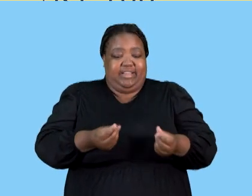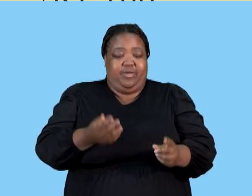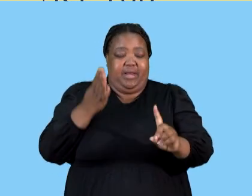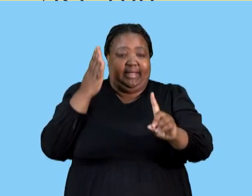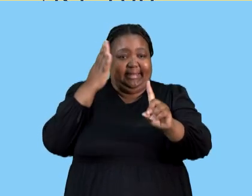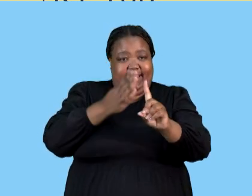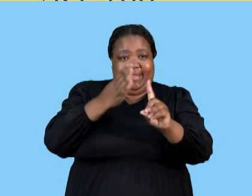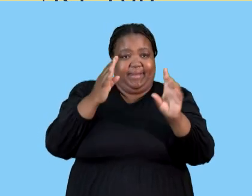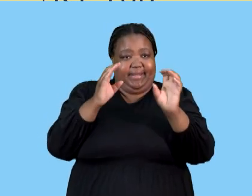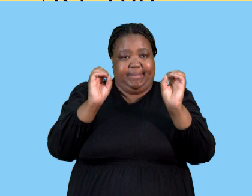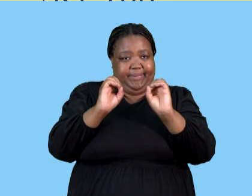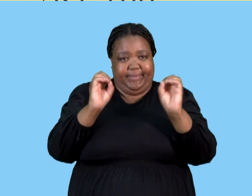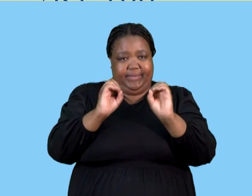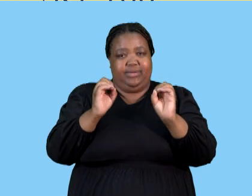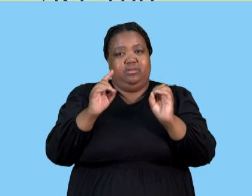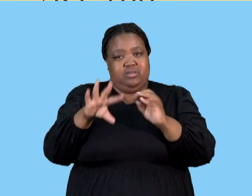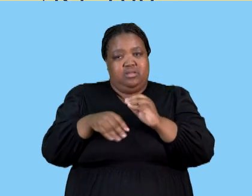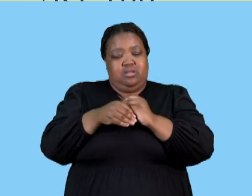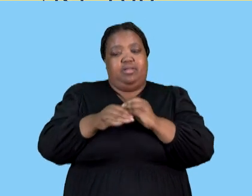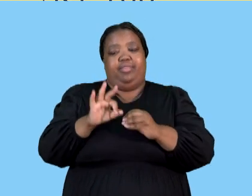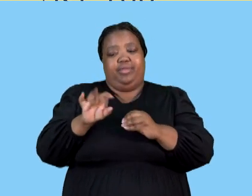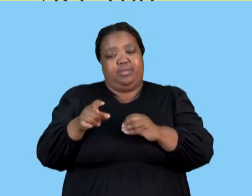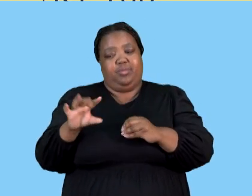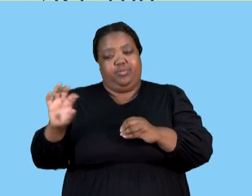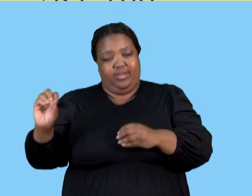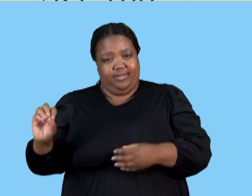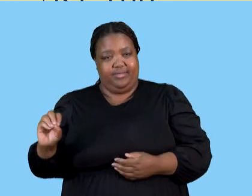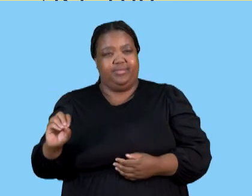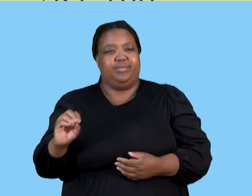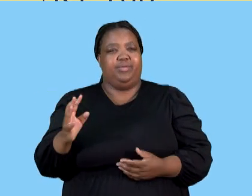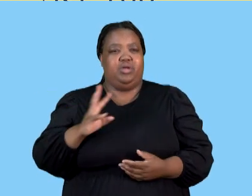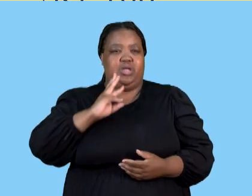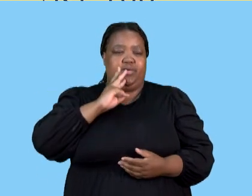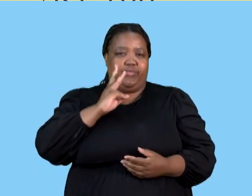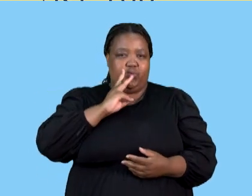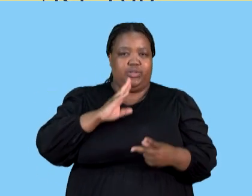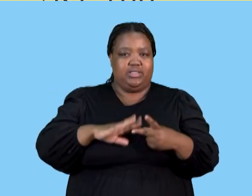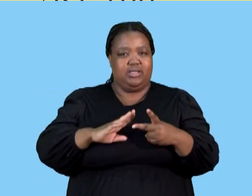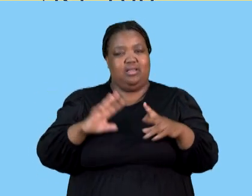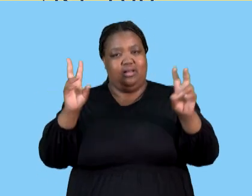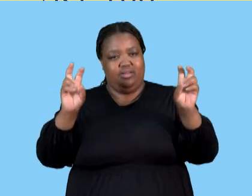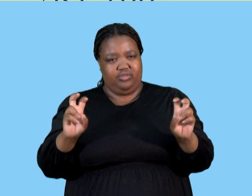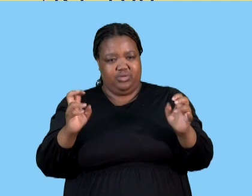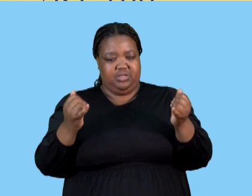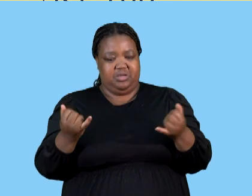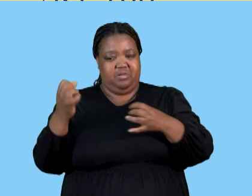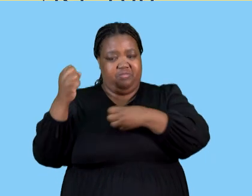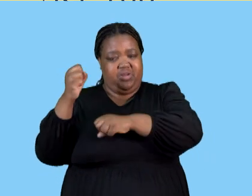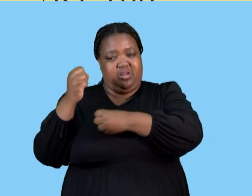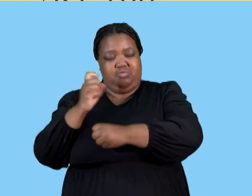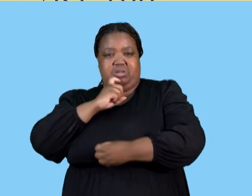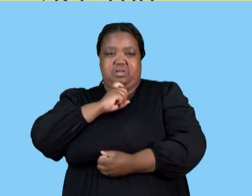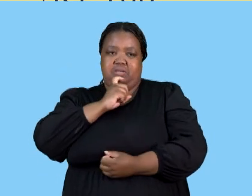known as indirect materials. We bring it, 3.5, we add it. Water and electricity that has